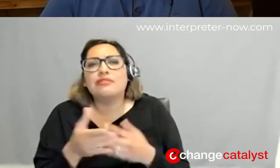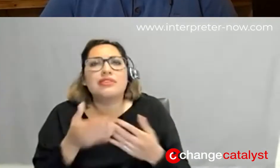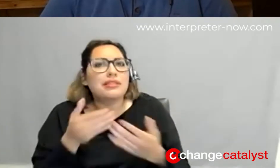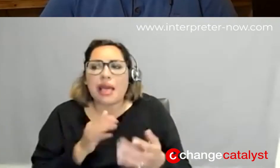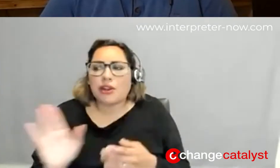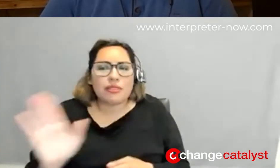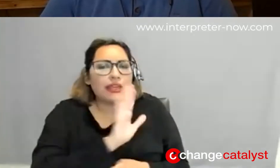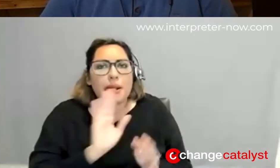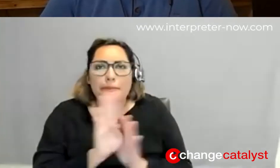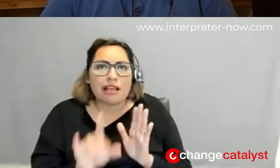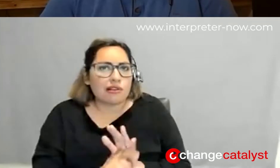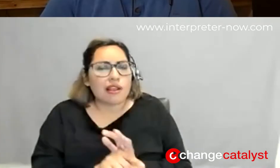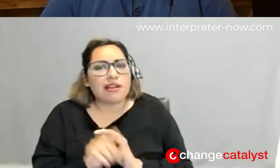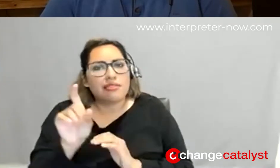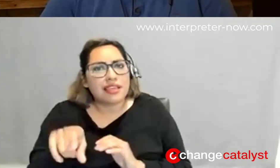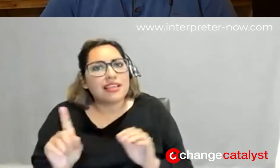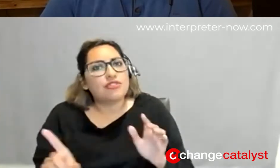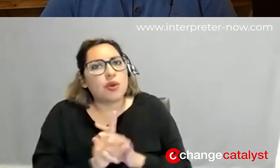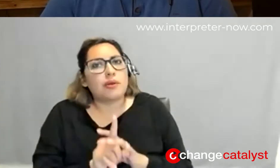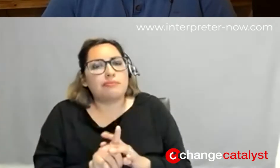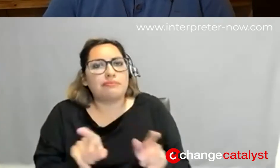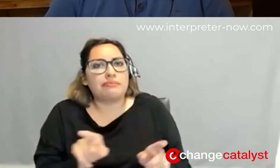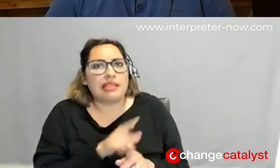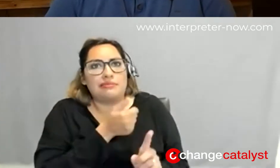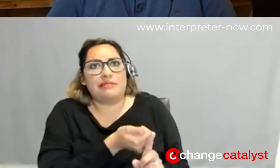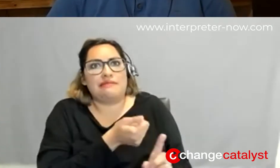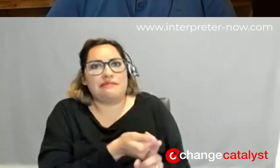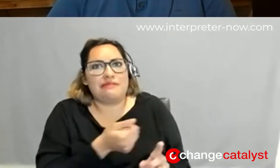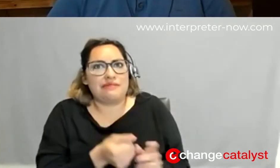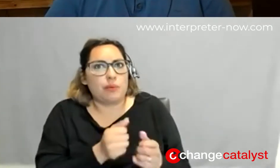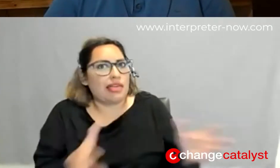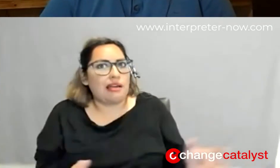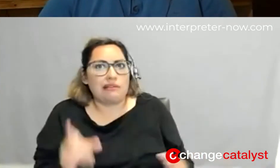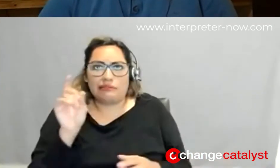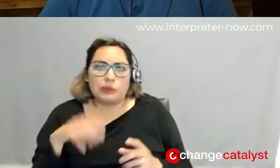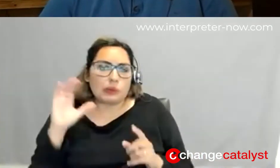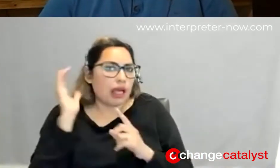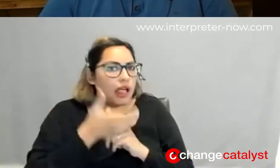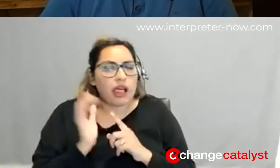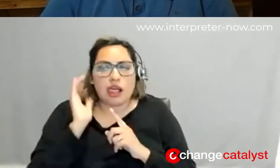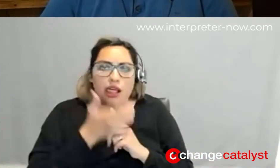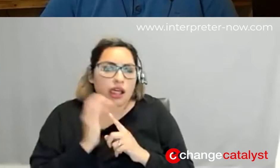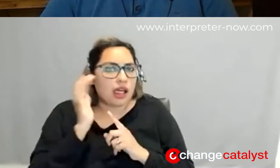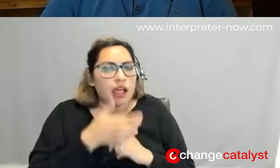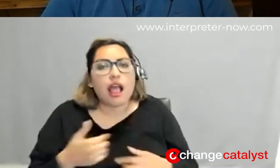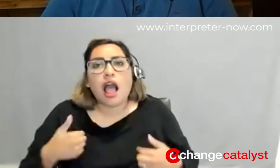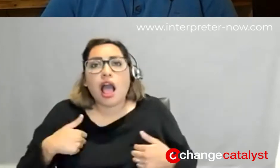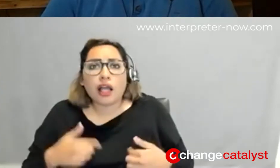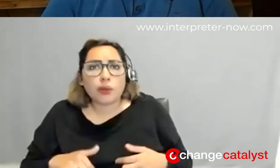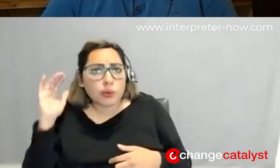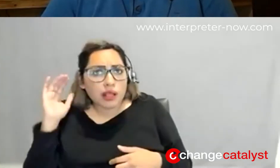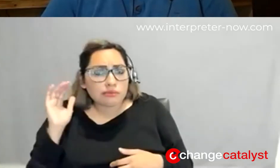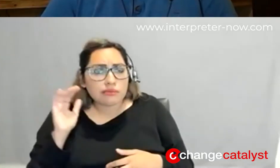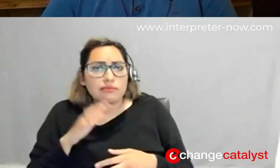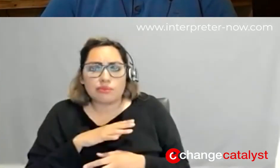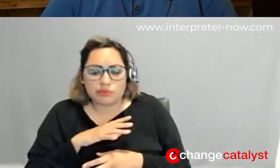can show up as their self. Growing up where I grew up taught me so many valuable lessons and